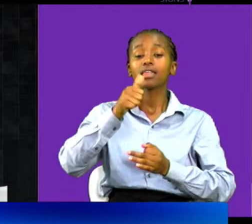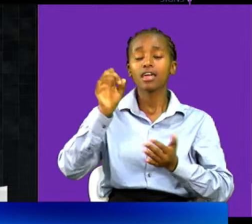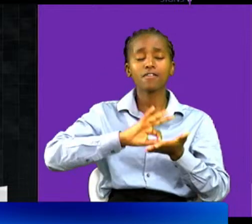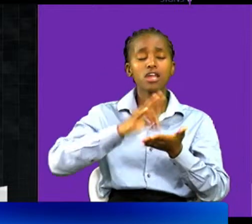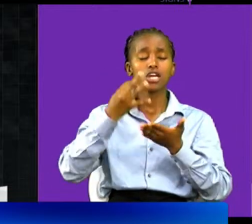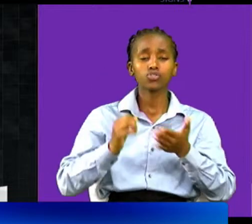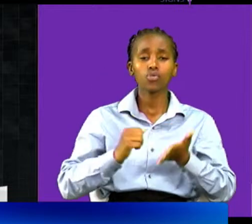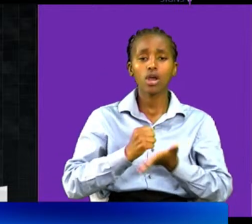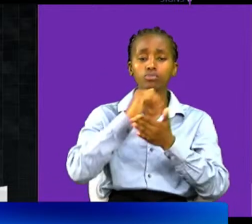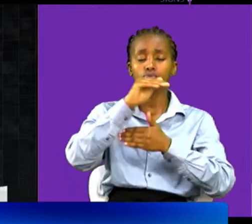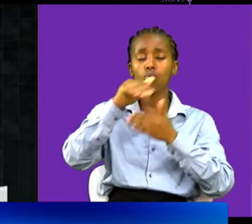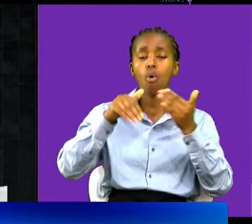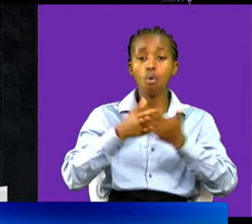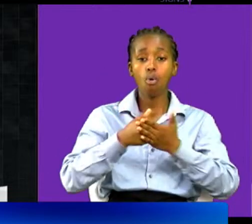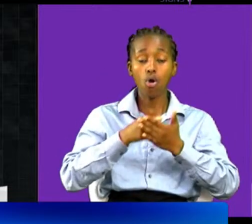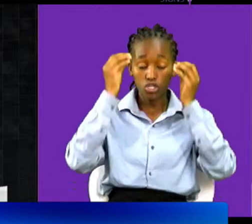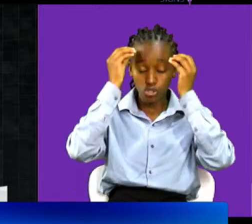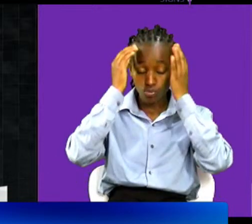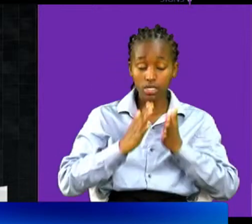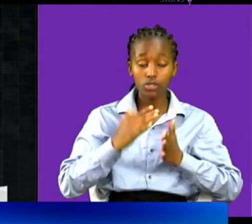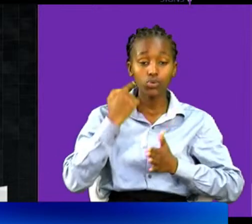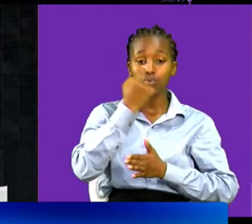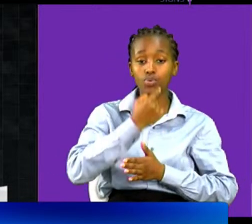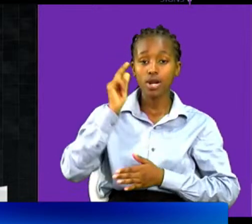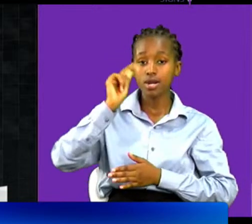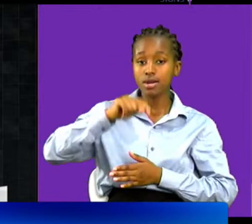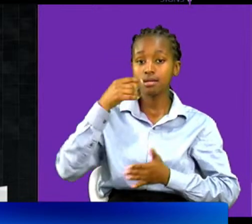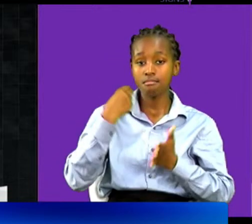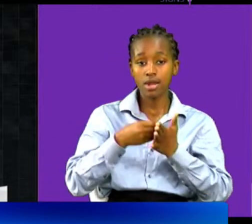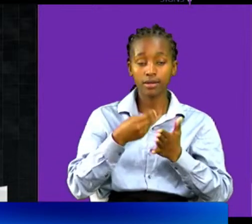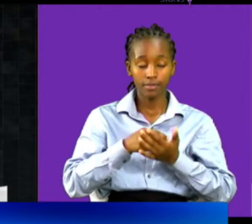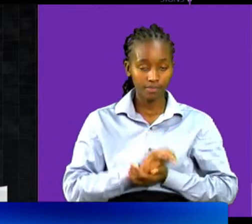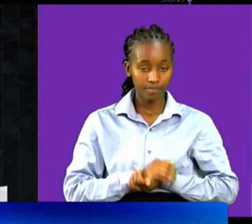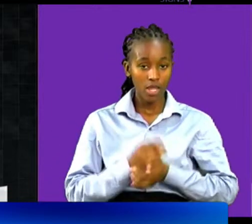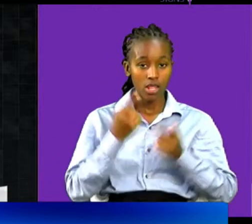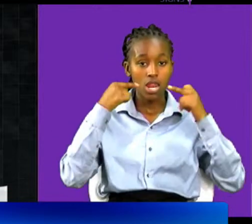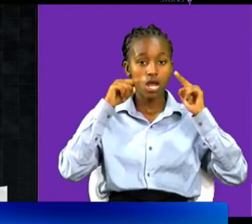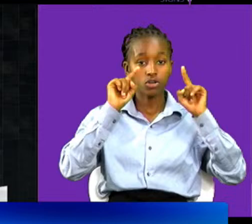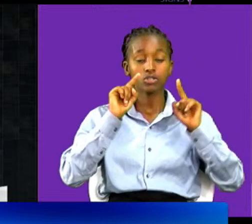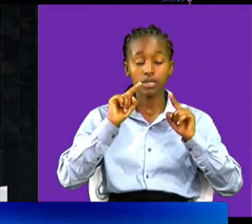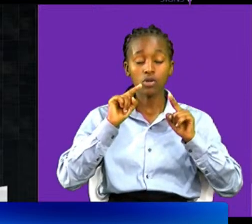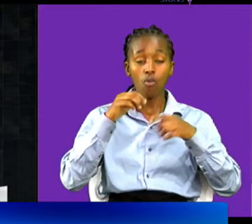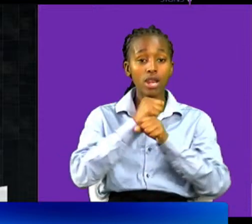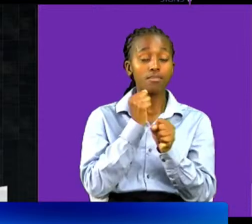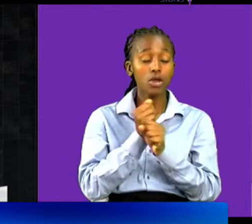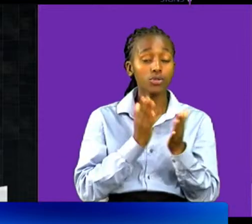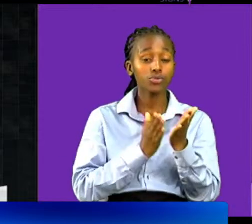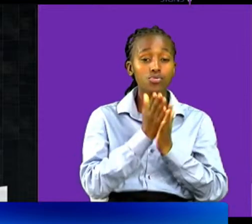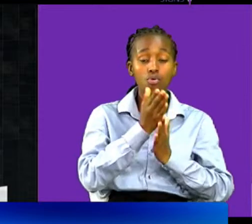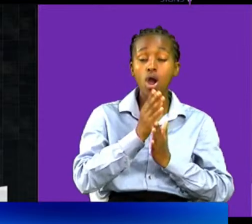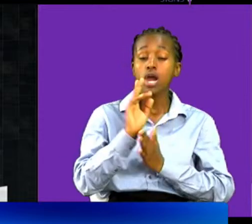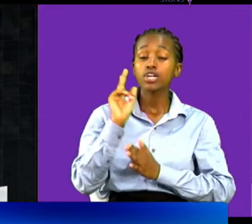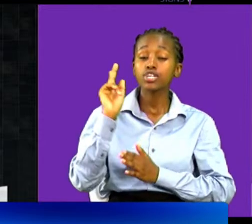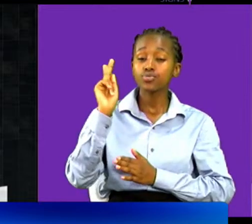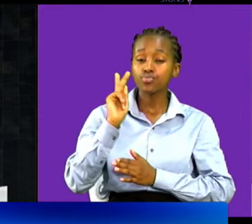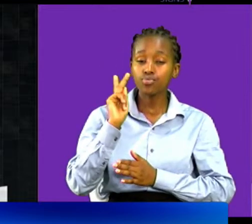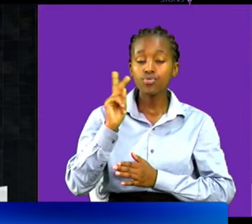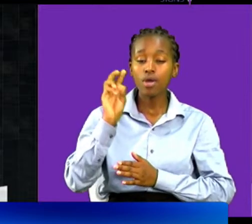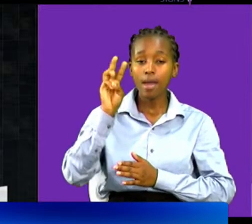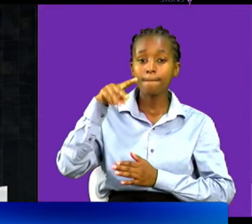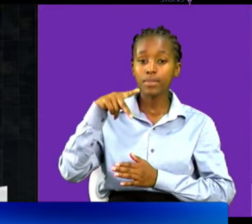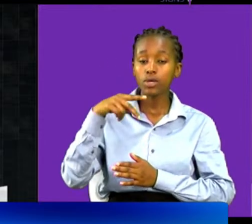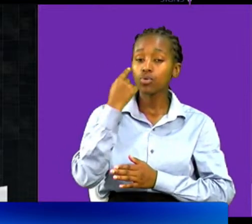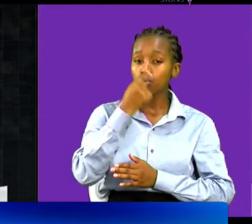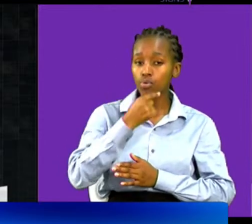students who need it. The announcement was made by Kikuyu Member of Parliament, who is also the majority leader in the